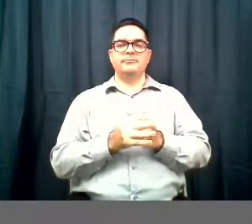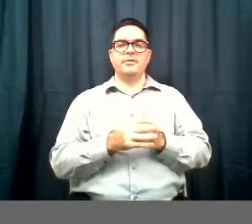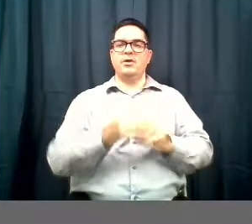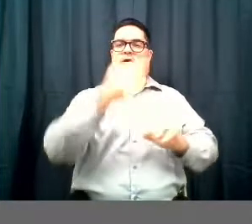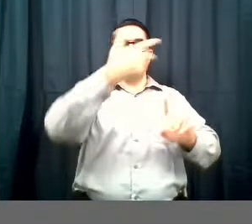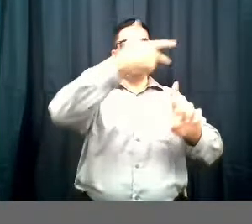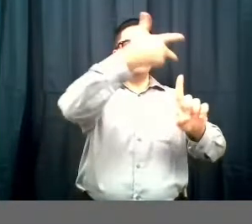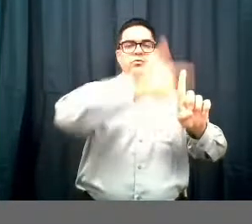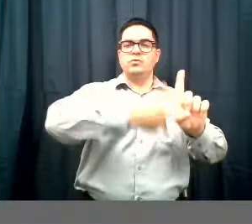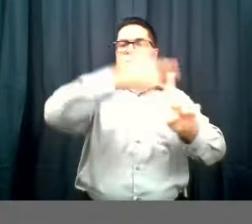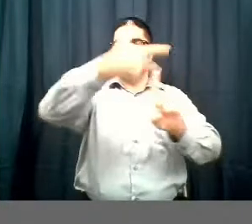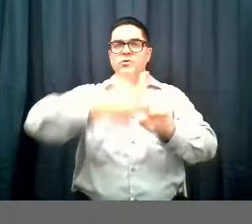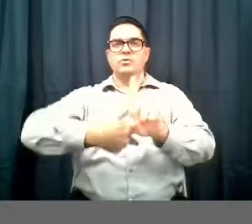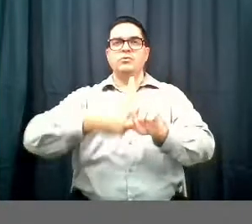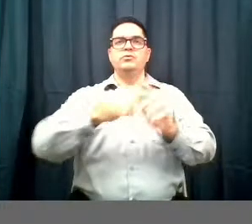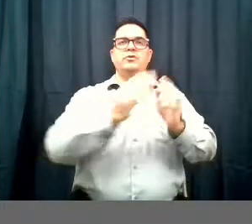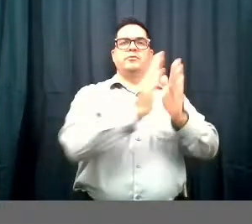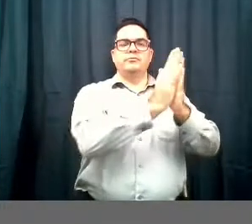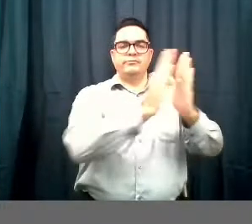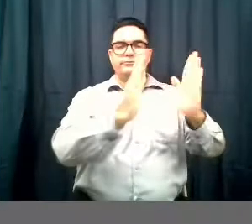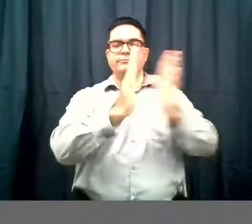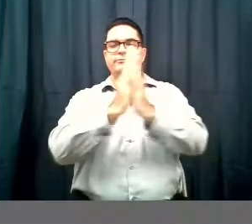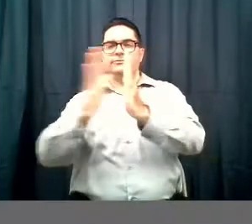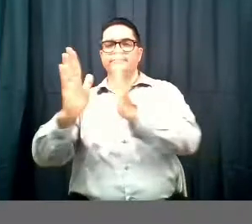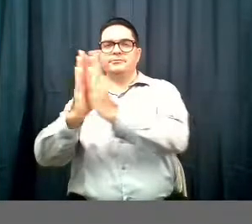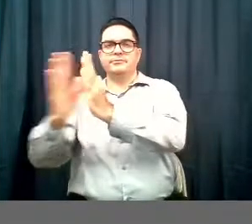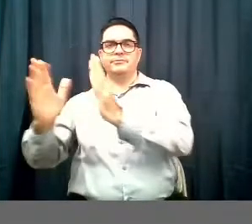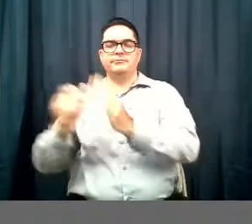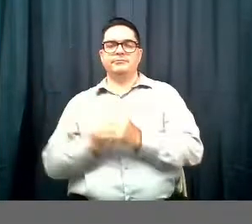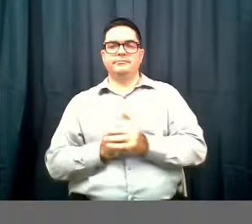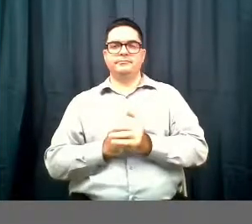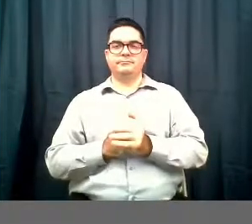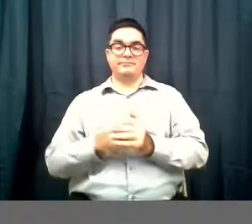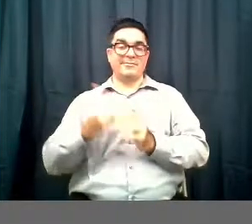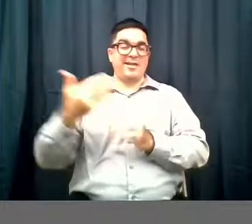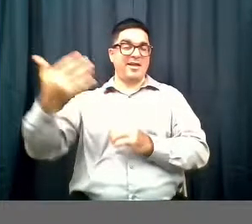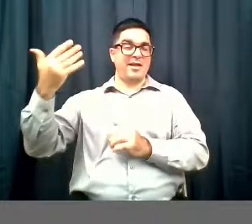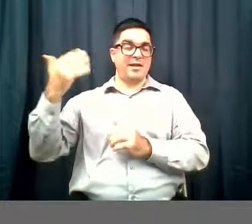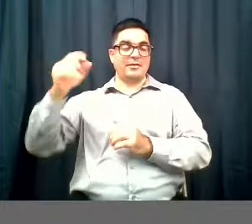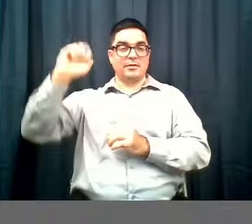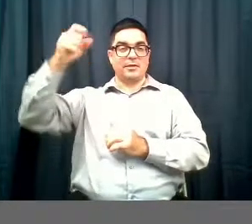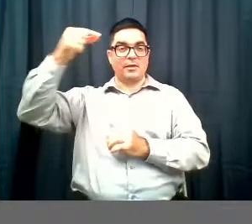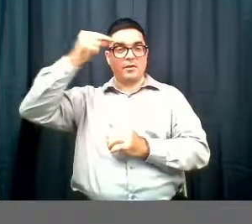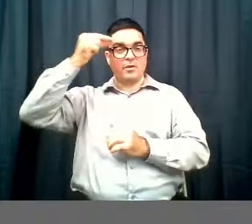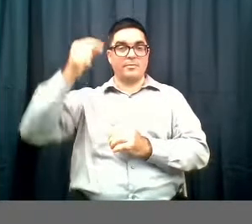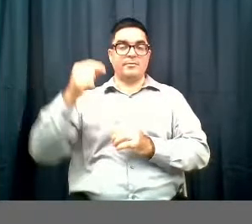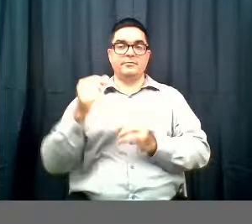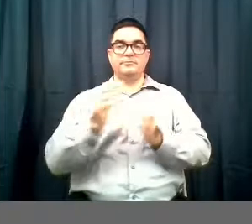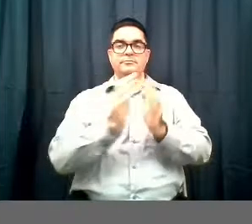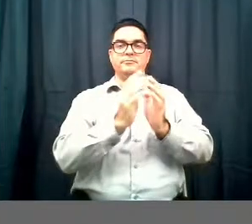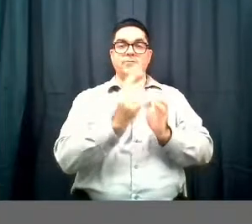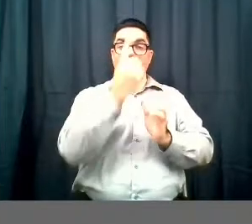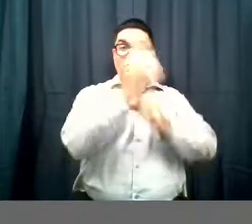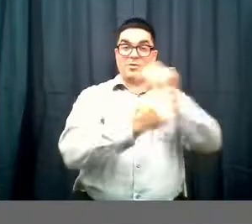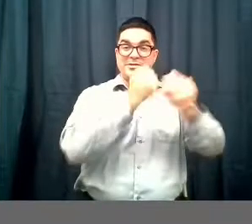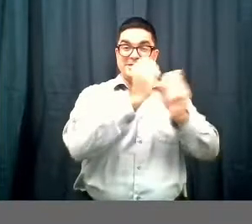reapportionments. Unlike the past, when the government used prior year appropriations to fund current expenses, often when the